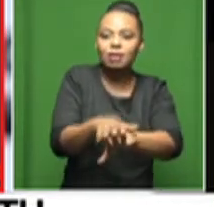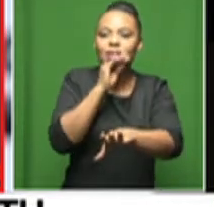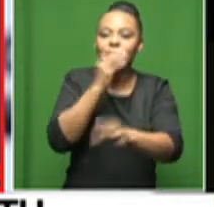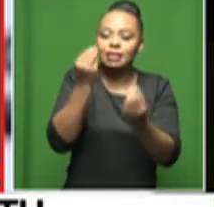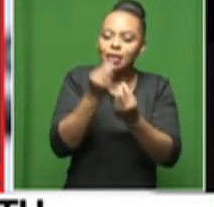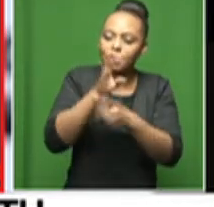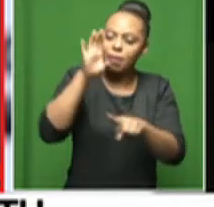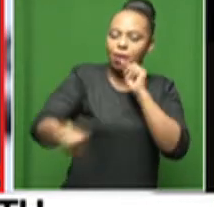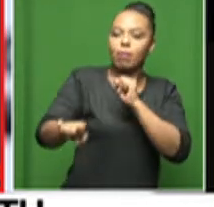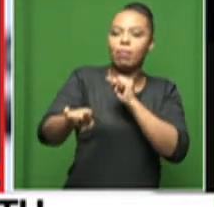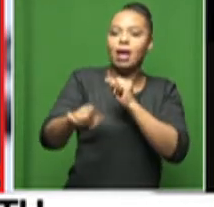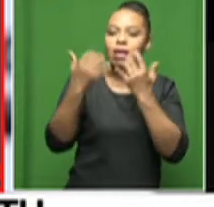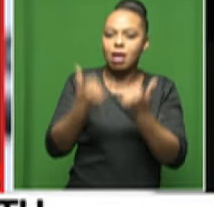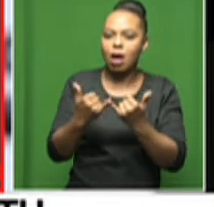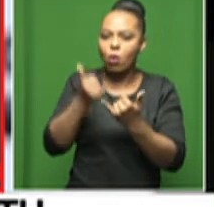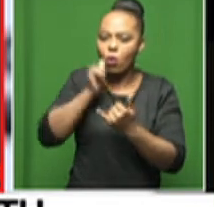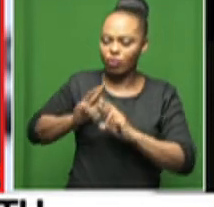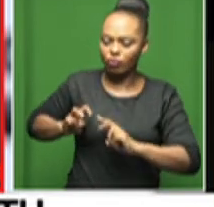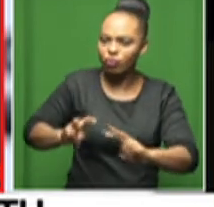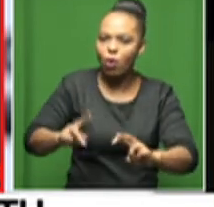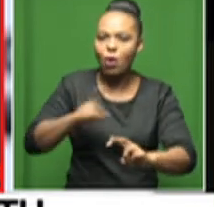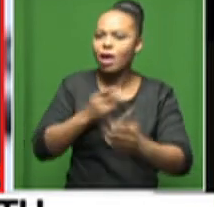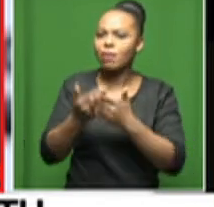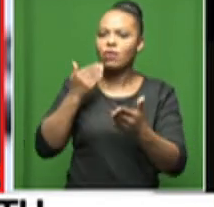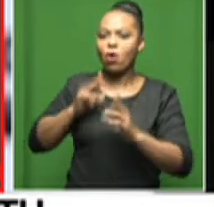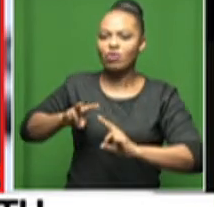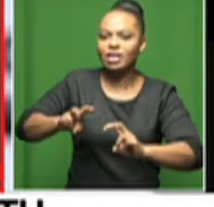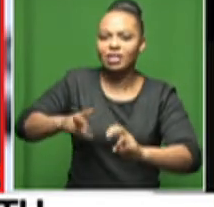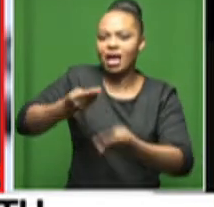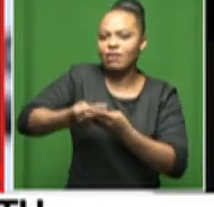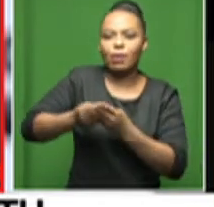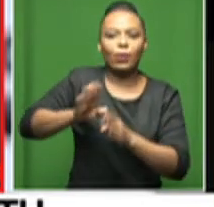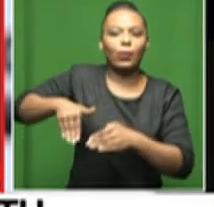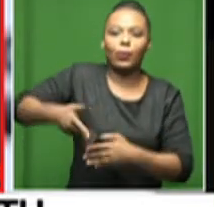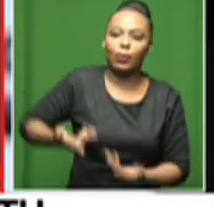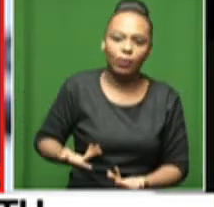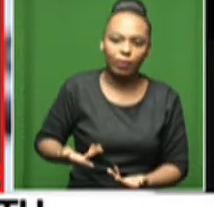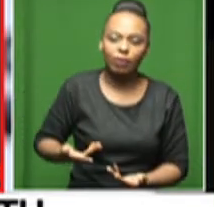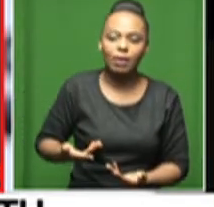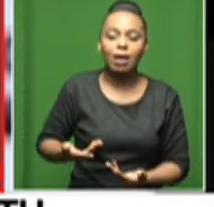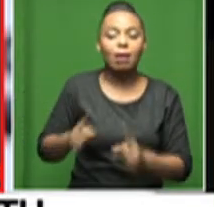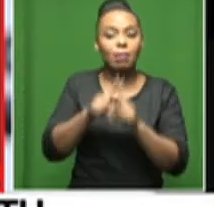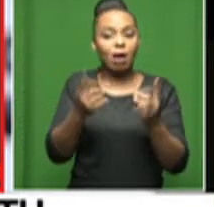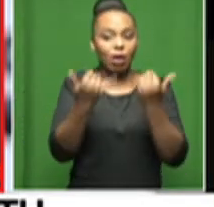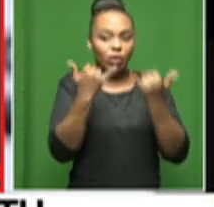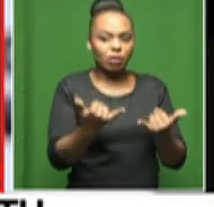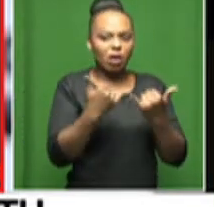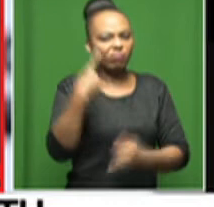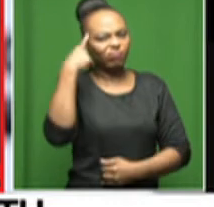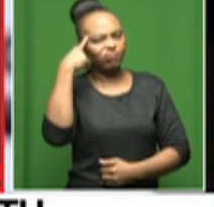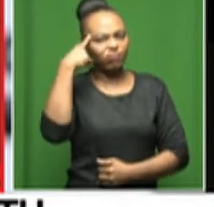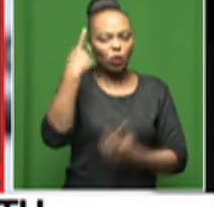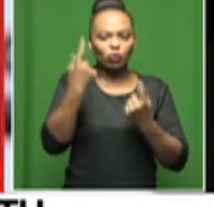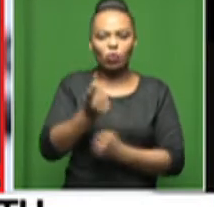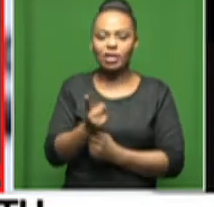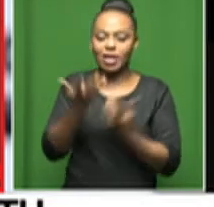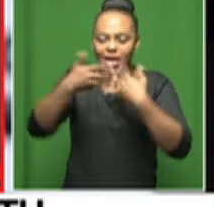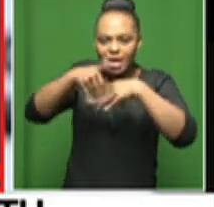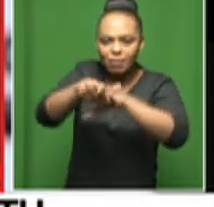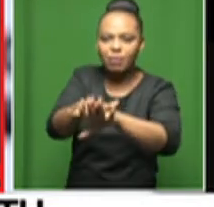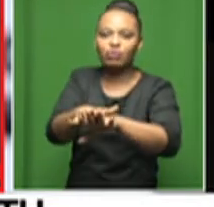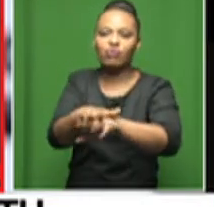look at all of these results now, which were not available before. Now the approach is that we will do the implementation of